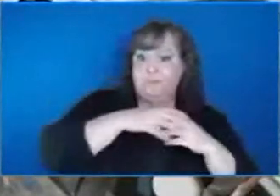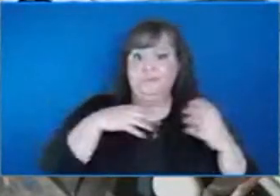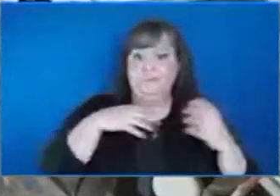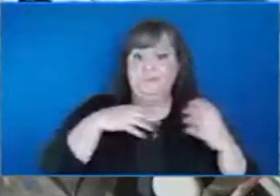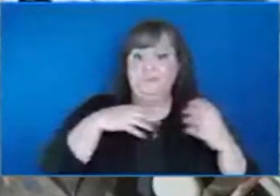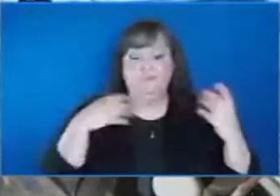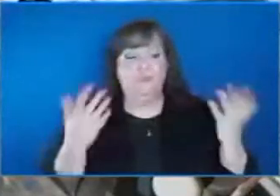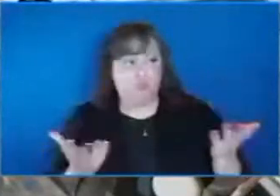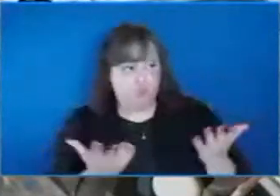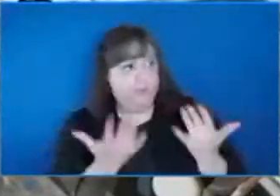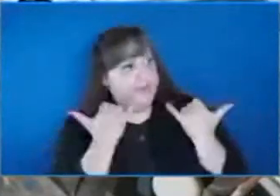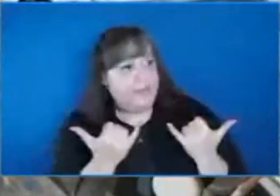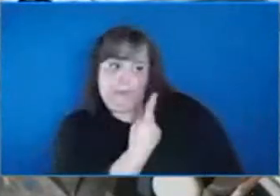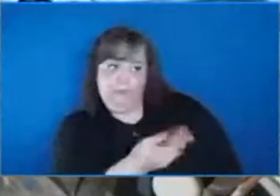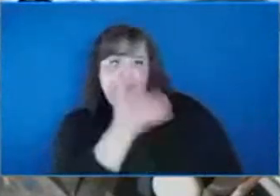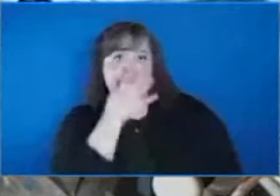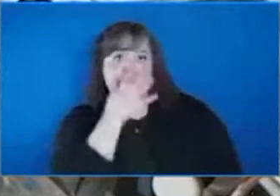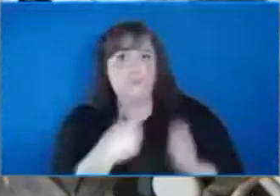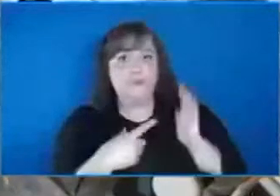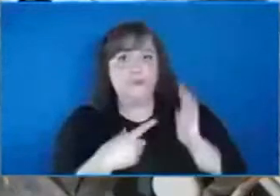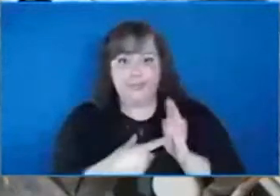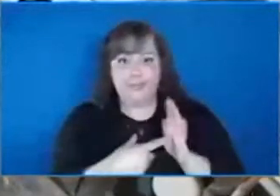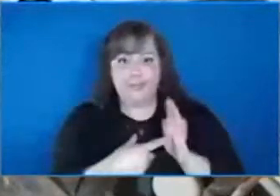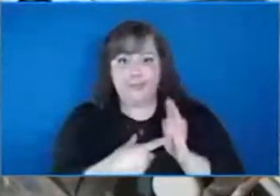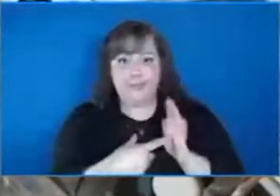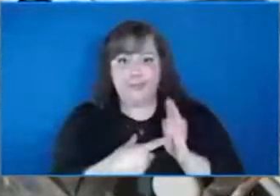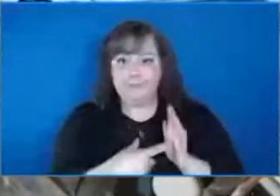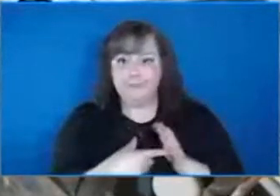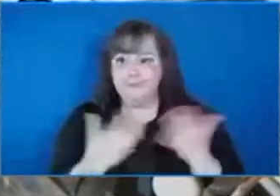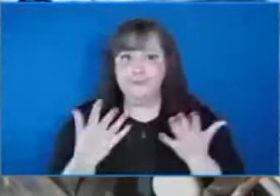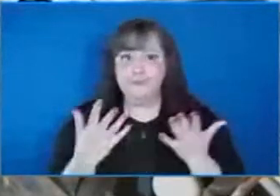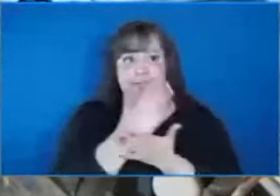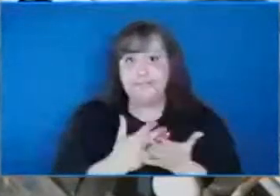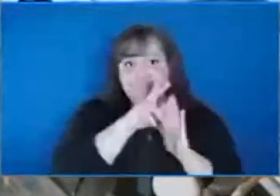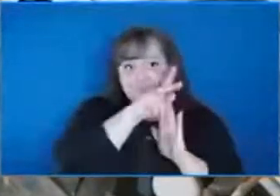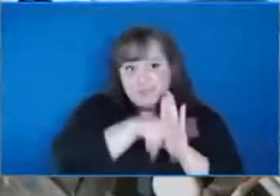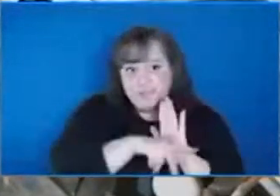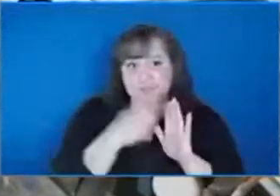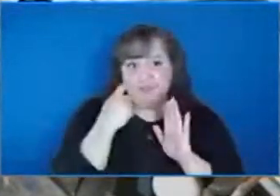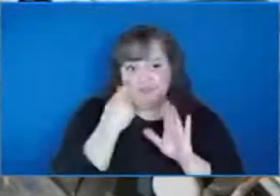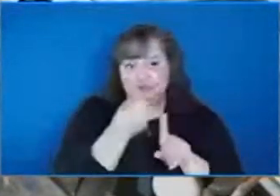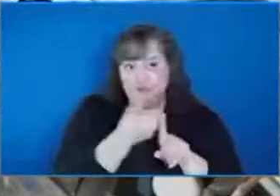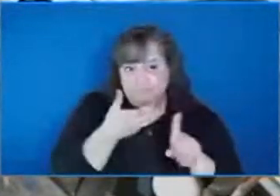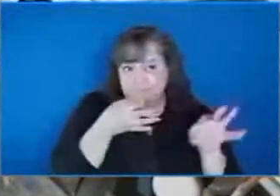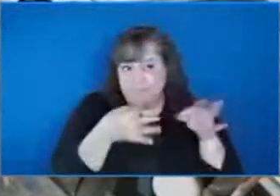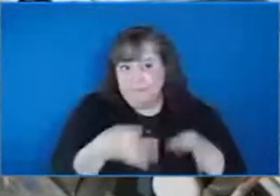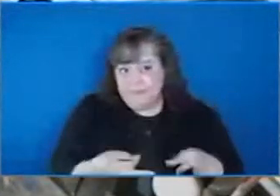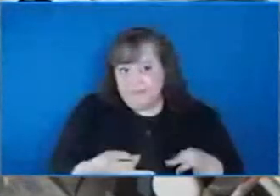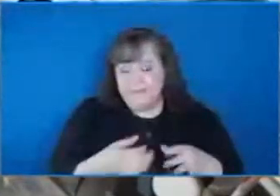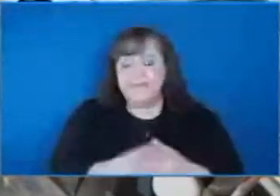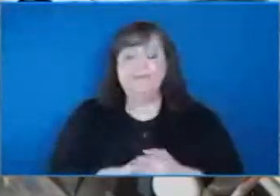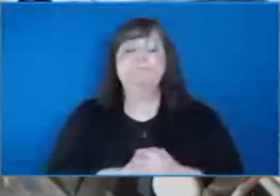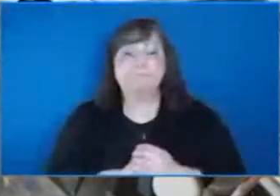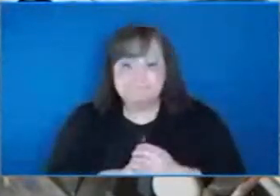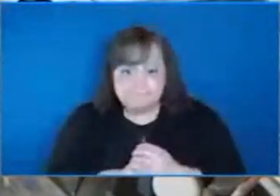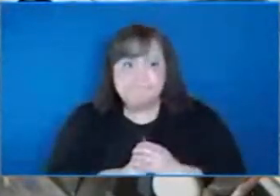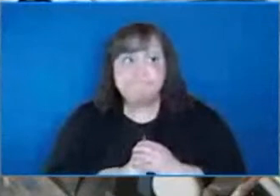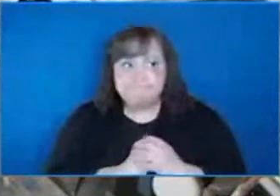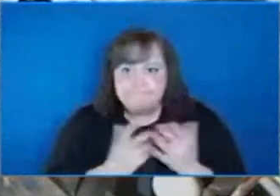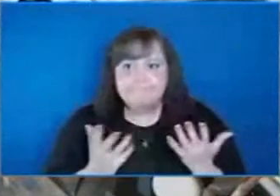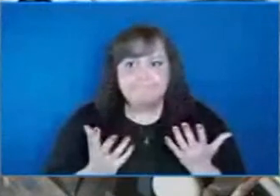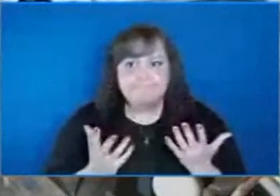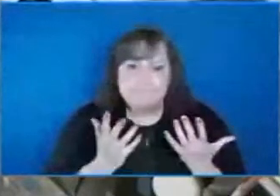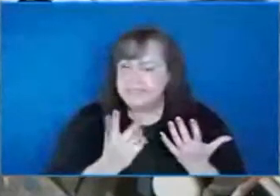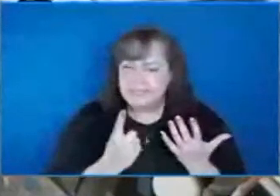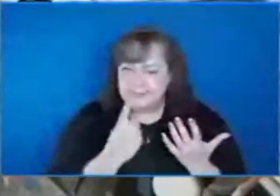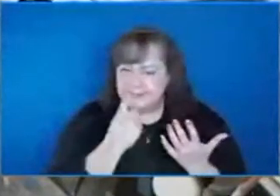we're gonna demonstrate some of those principles that you laid out before, but can you tell us exactly